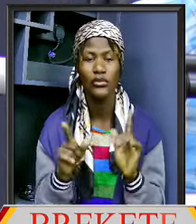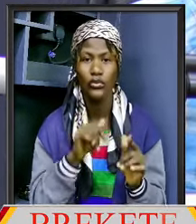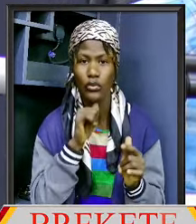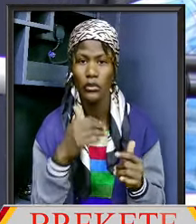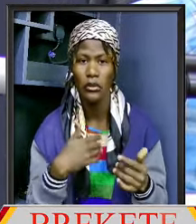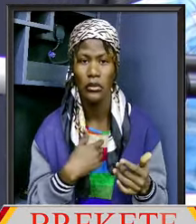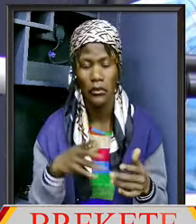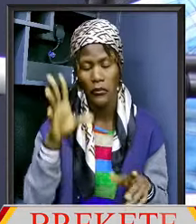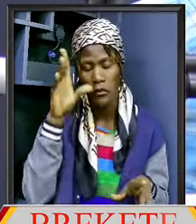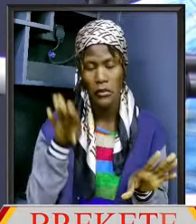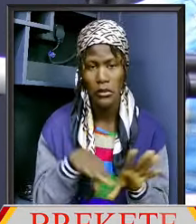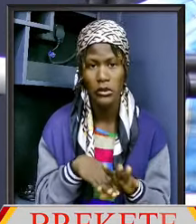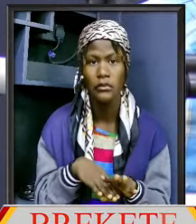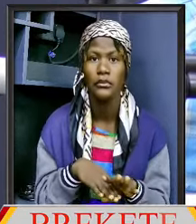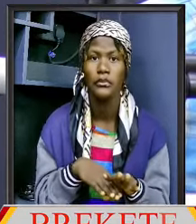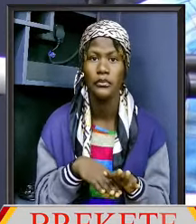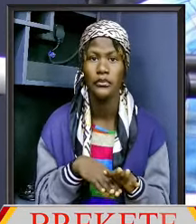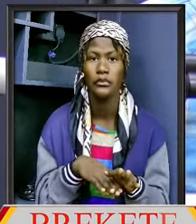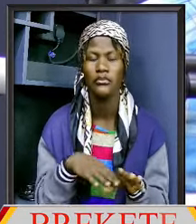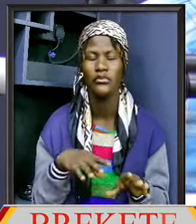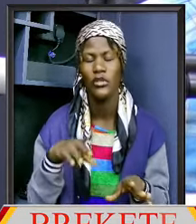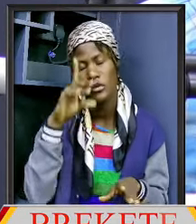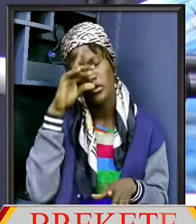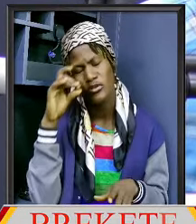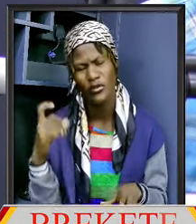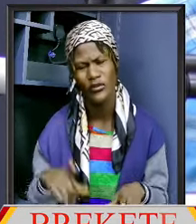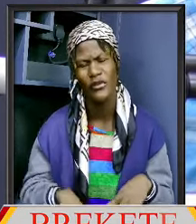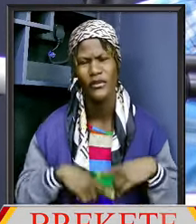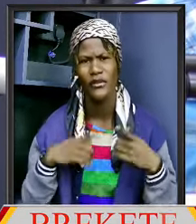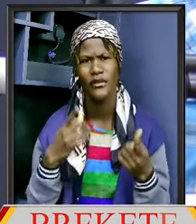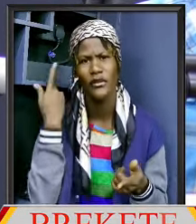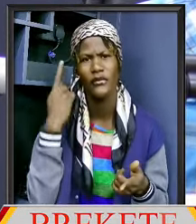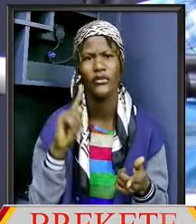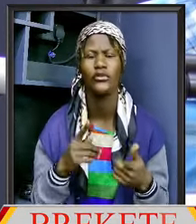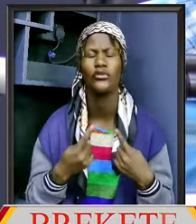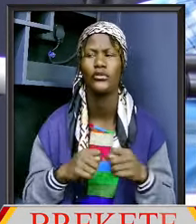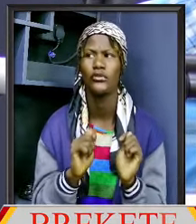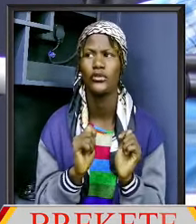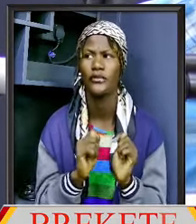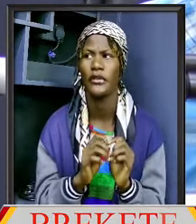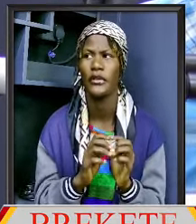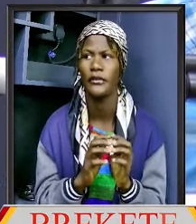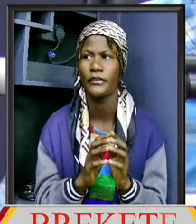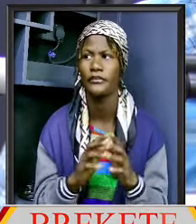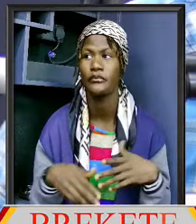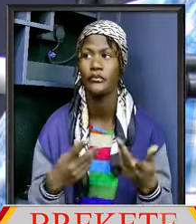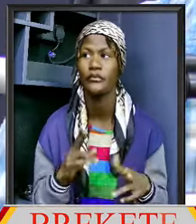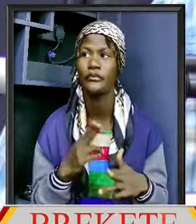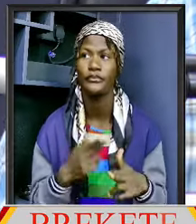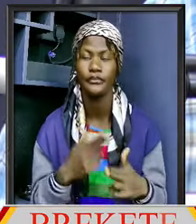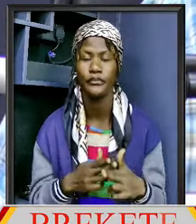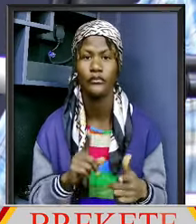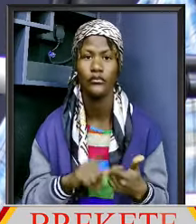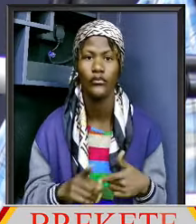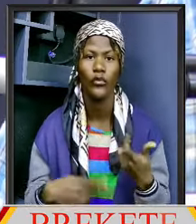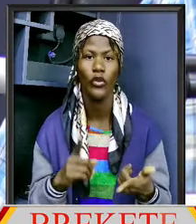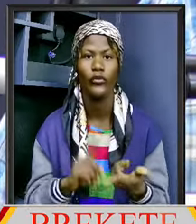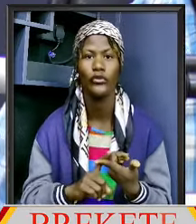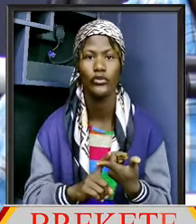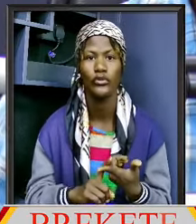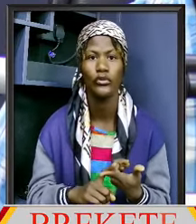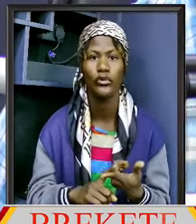and doing a wedding to survive. So the community gave me a name. To send it to the ordinary